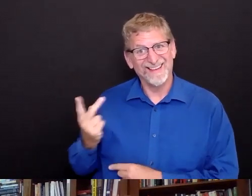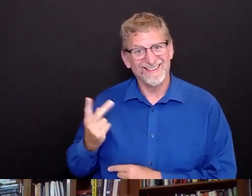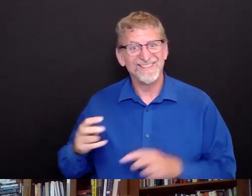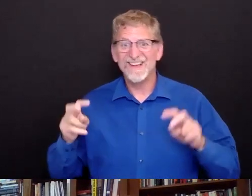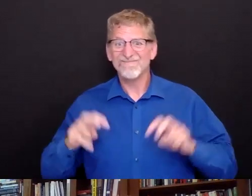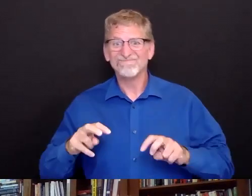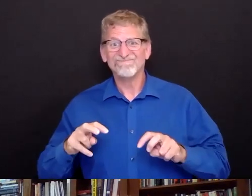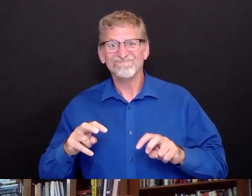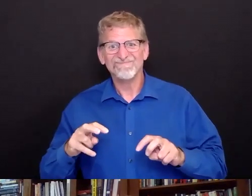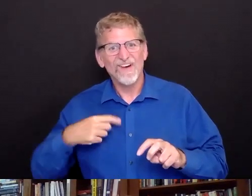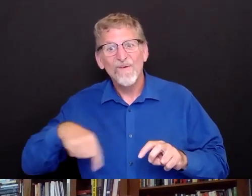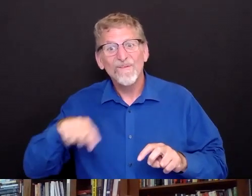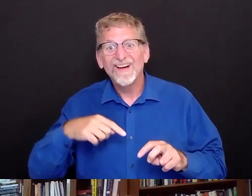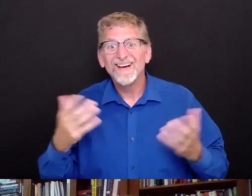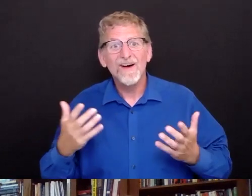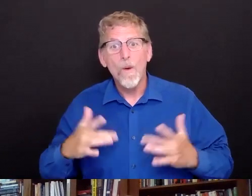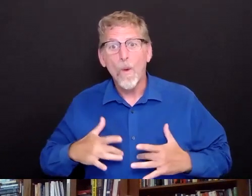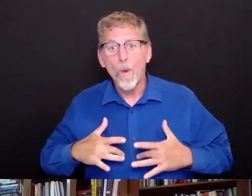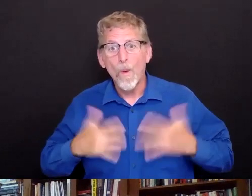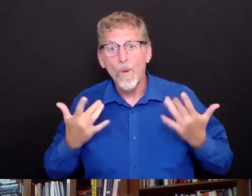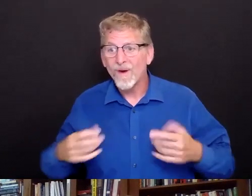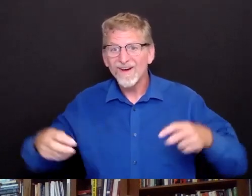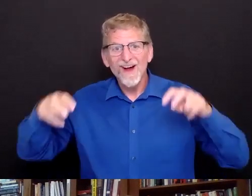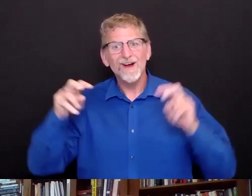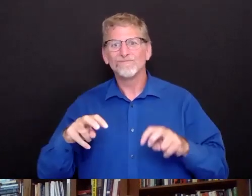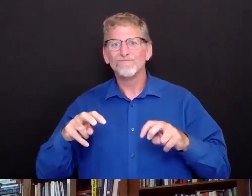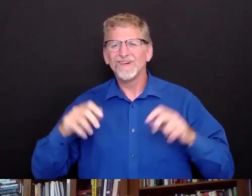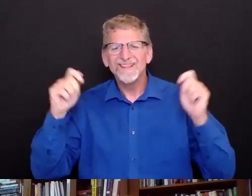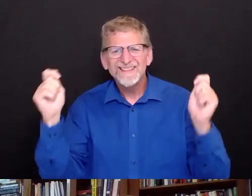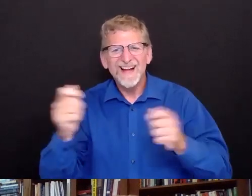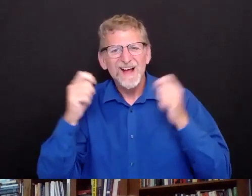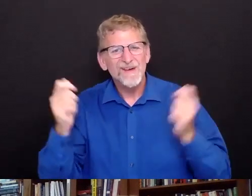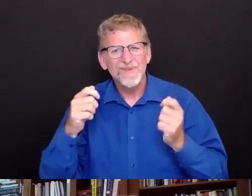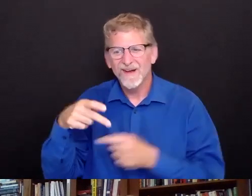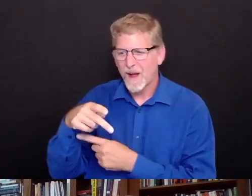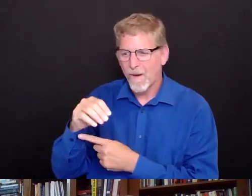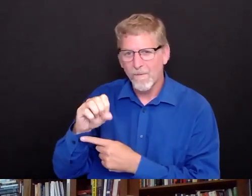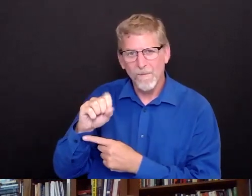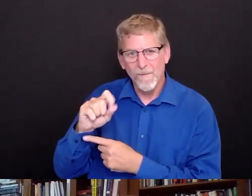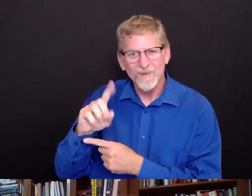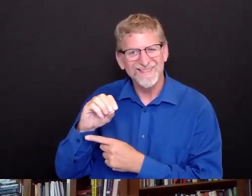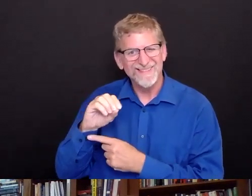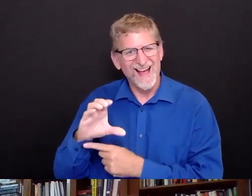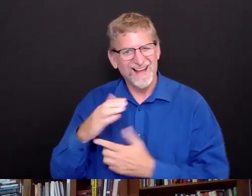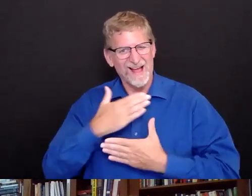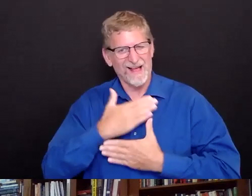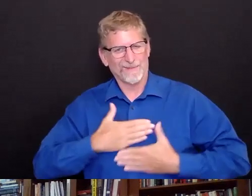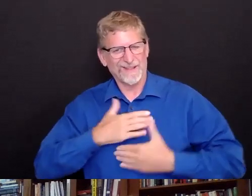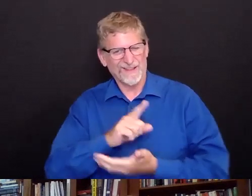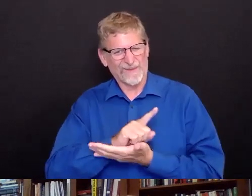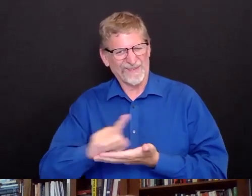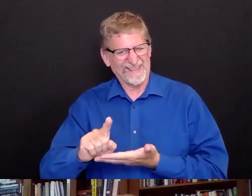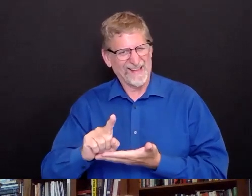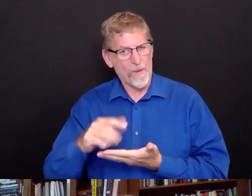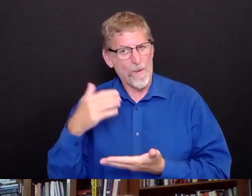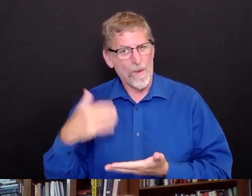Week. As you all know, this is the first virtual National Postdoc Appreciation Week, which in some